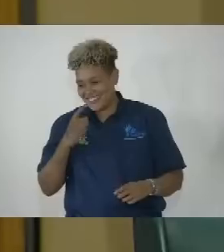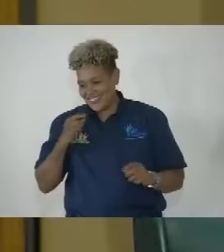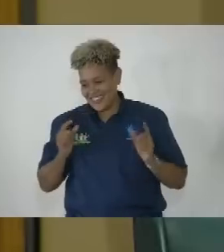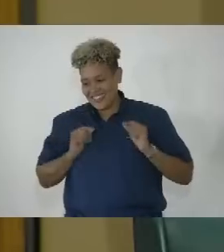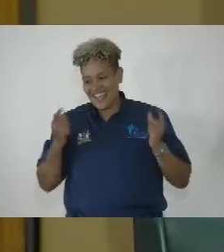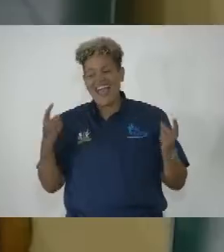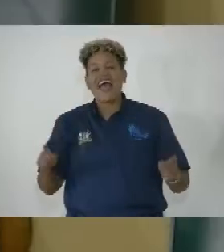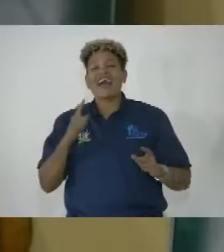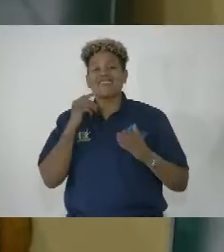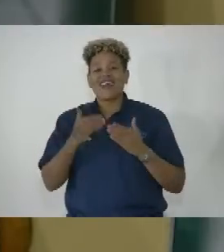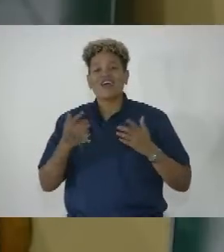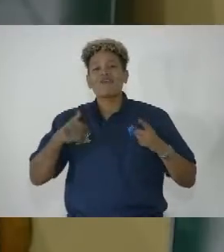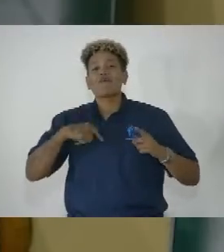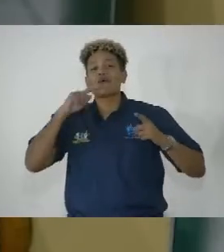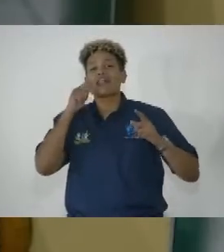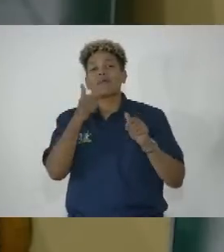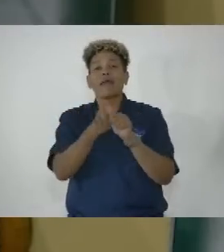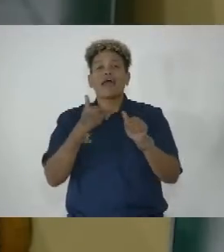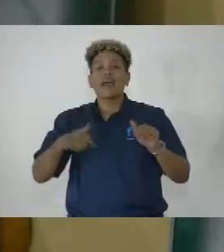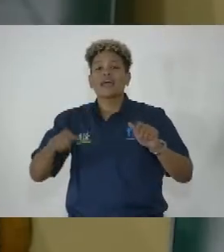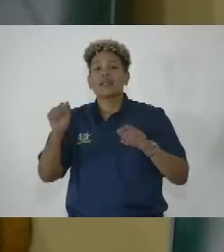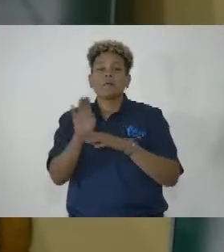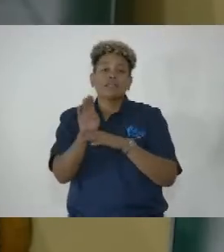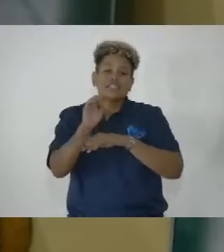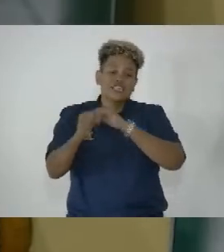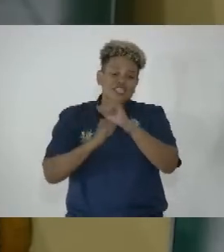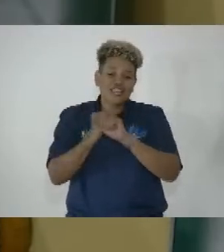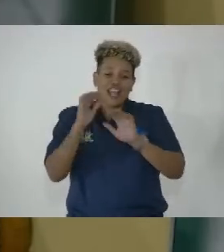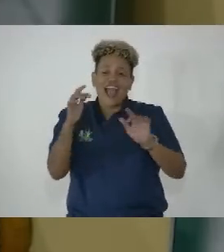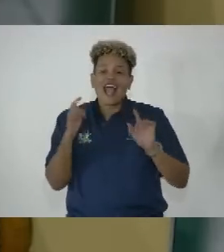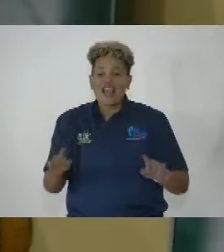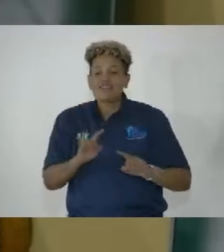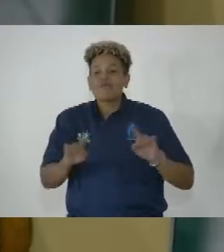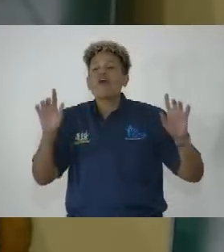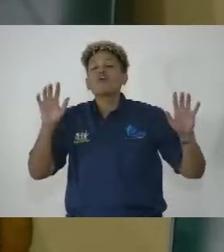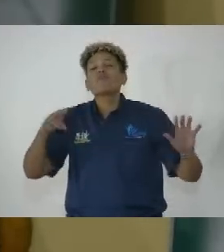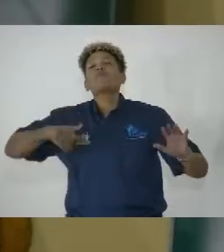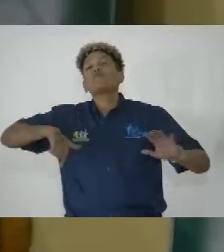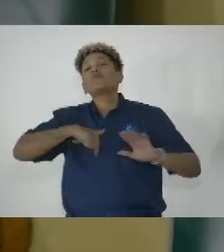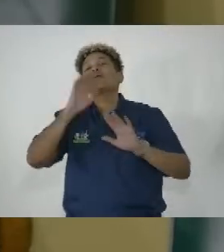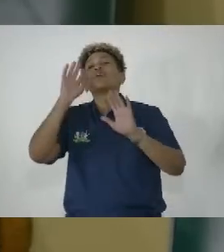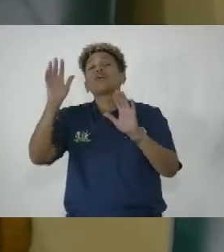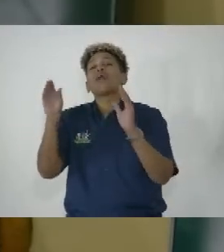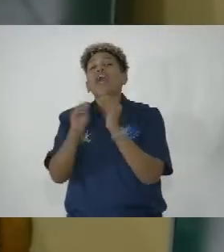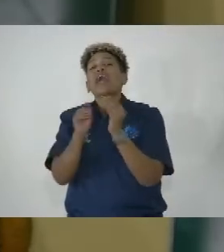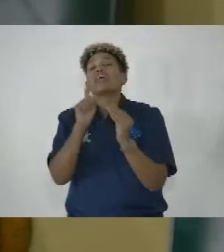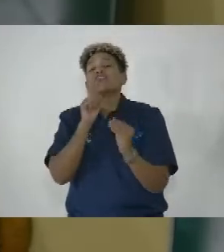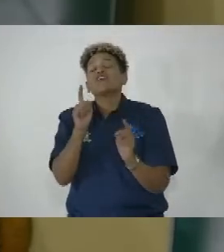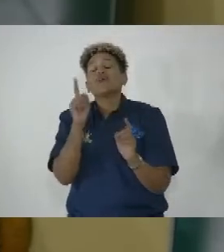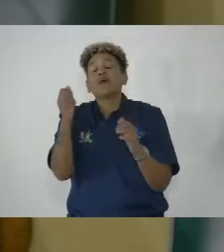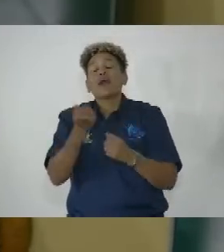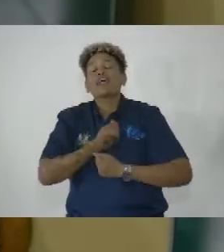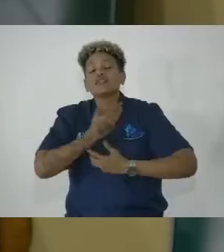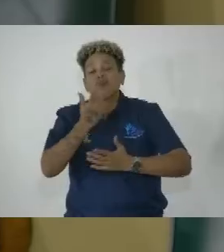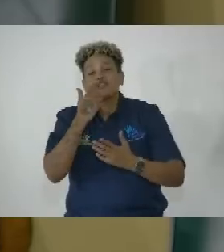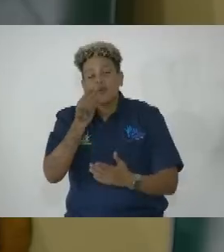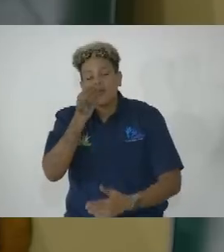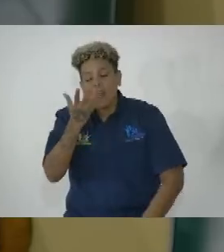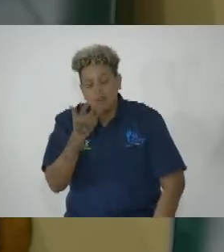So we're a little behind. It's been a busy year. But I really do want to express the